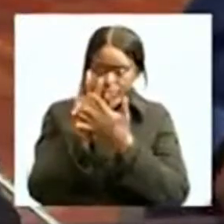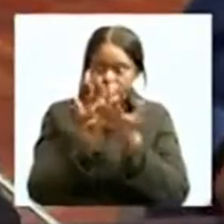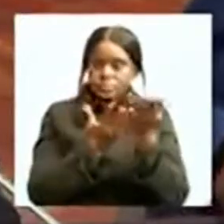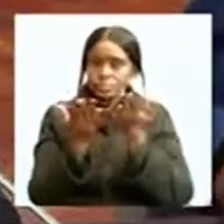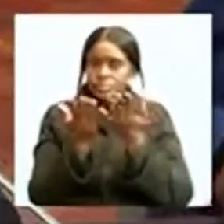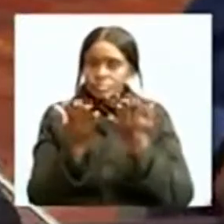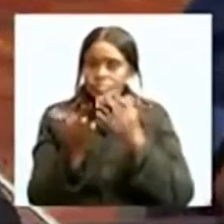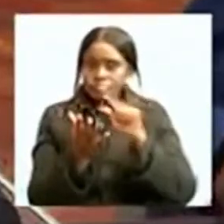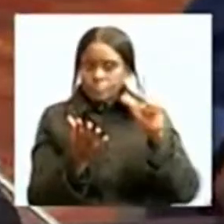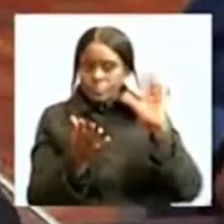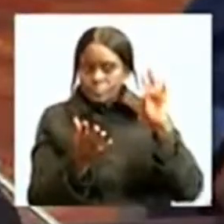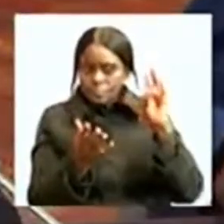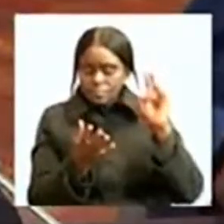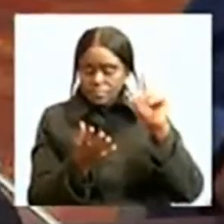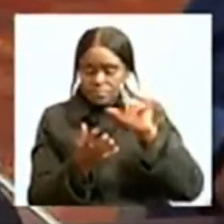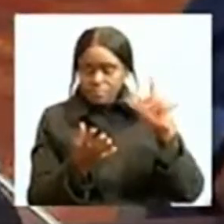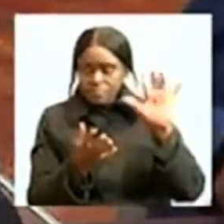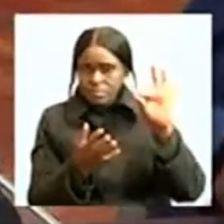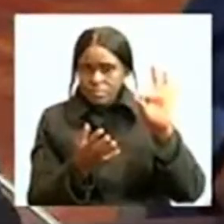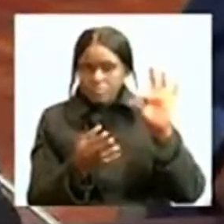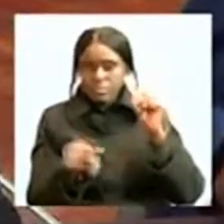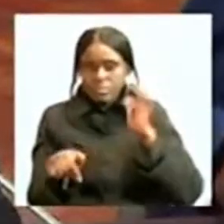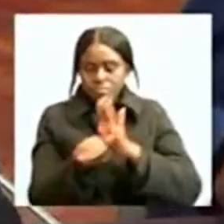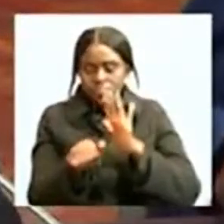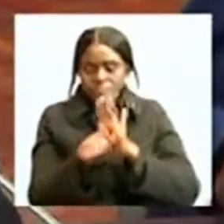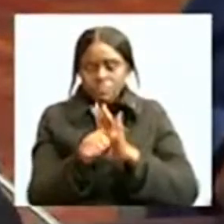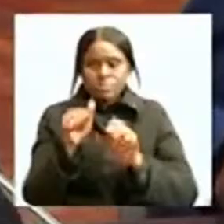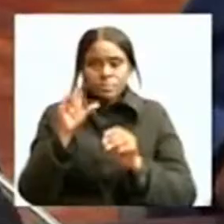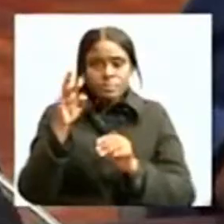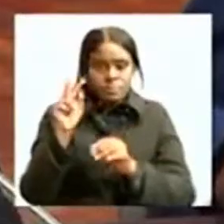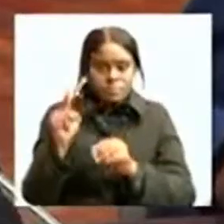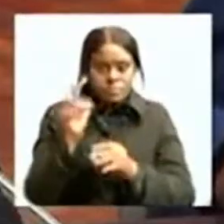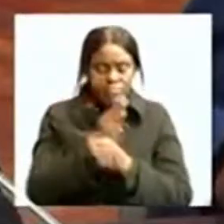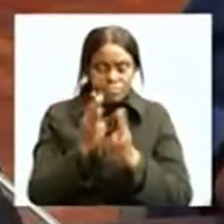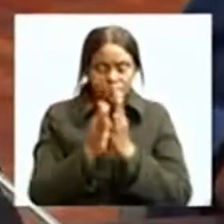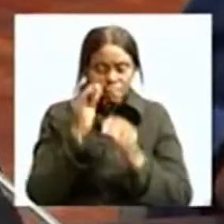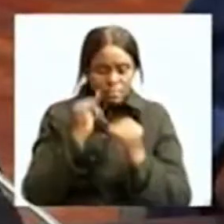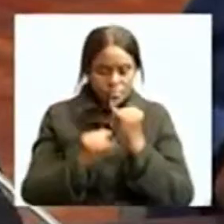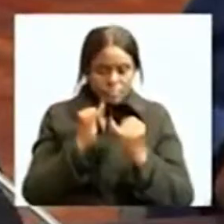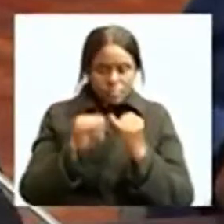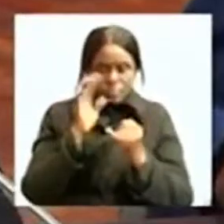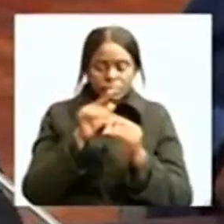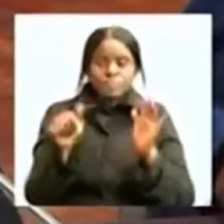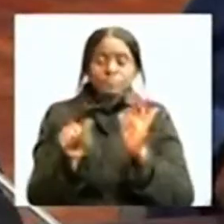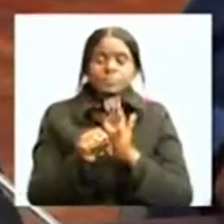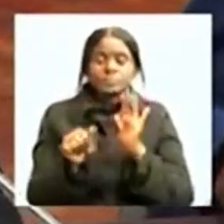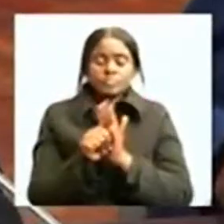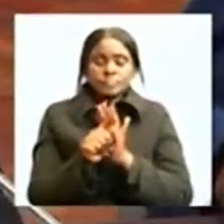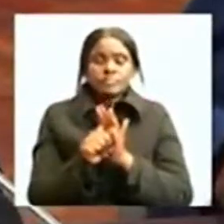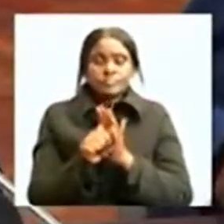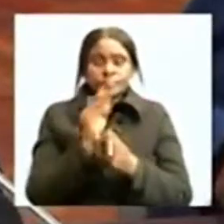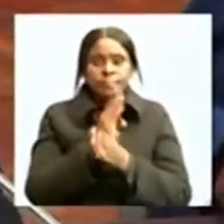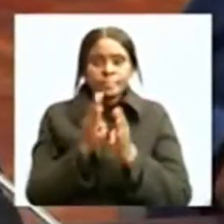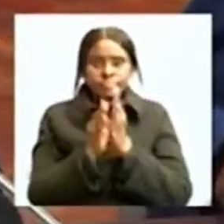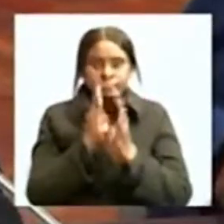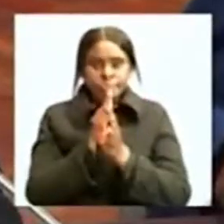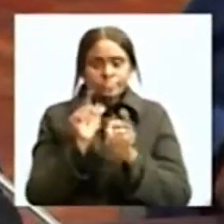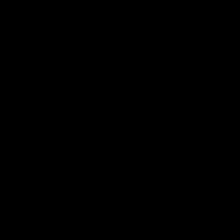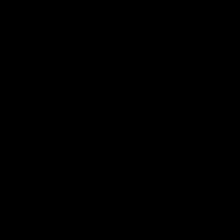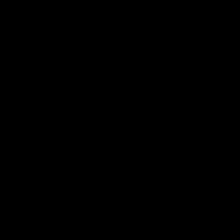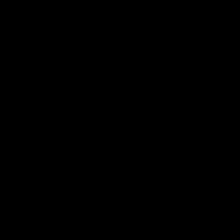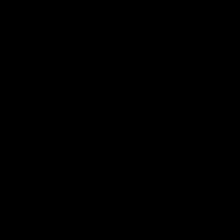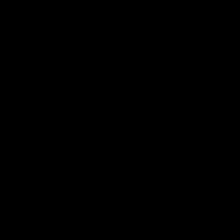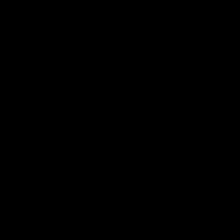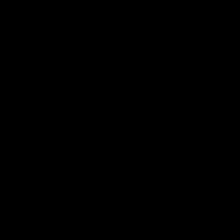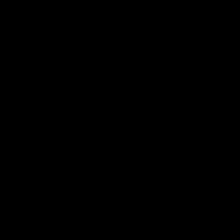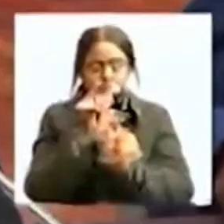services, 29 are being constructed by private contractors and 16 are being completed by private contractors. They were being